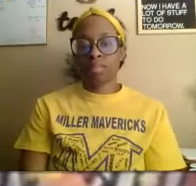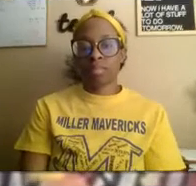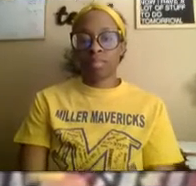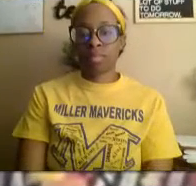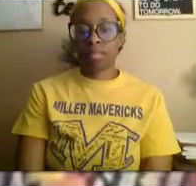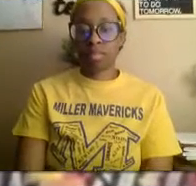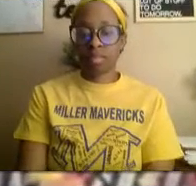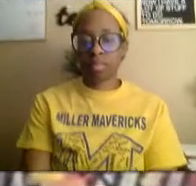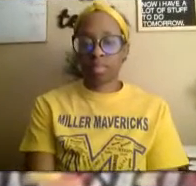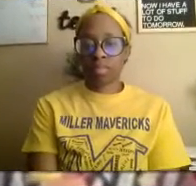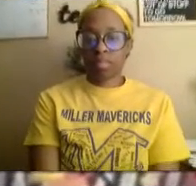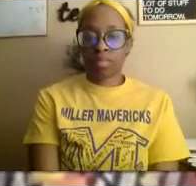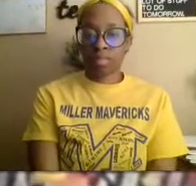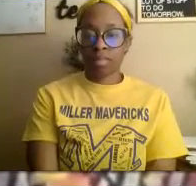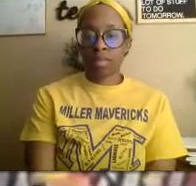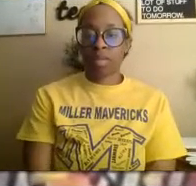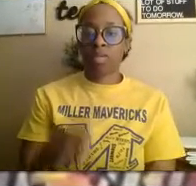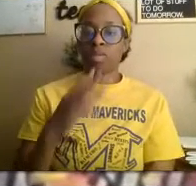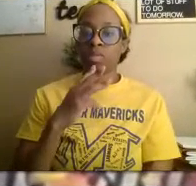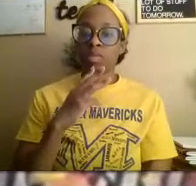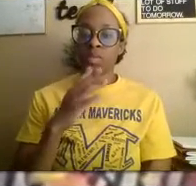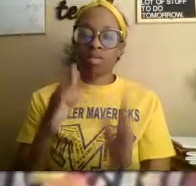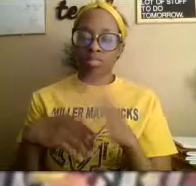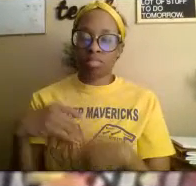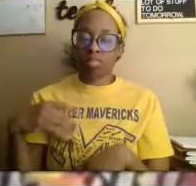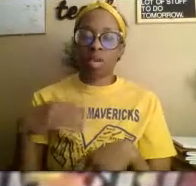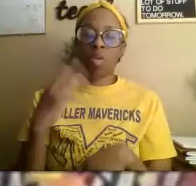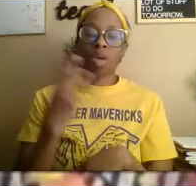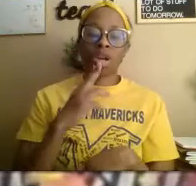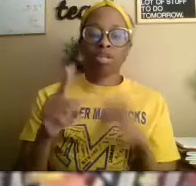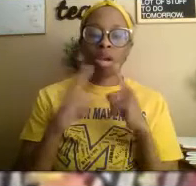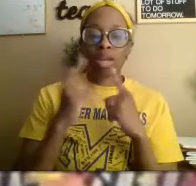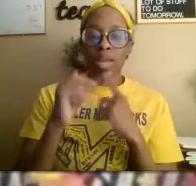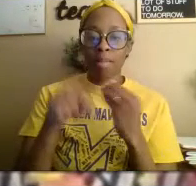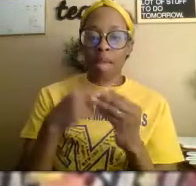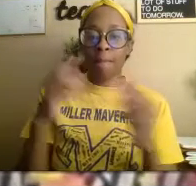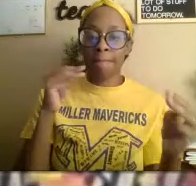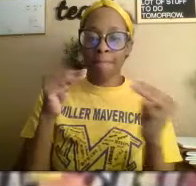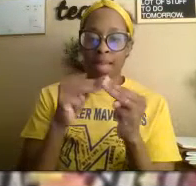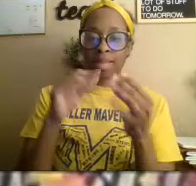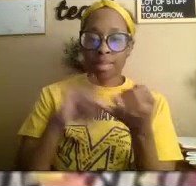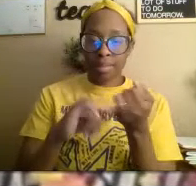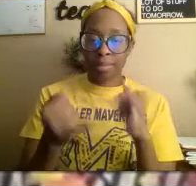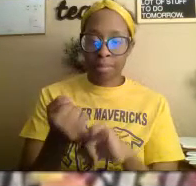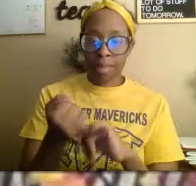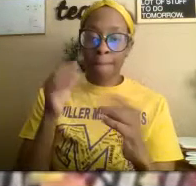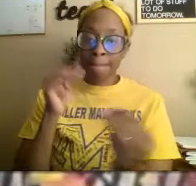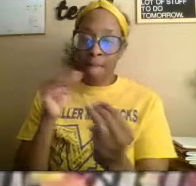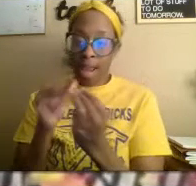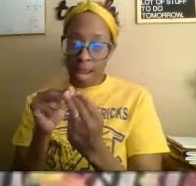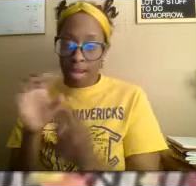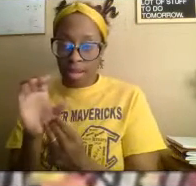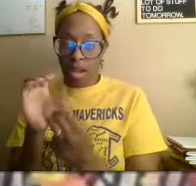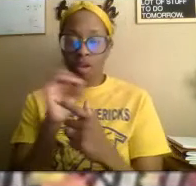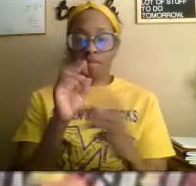we're going to talk about magnetism. So it says magnetic versus non-magnetic. Have you ever used a magnet